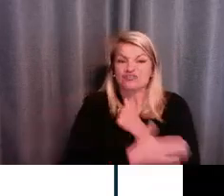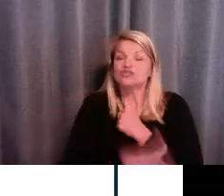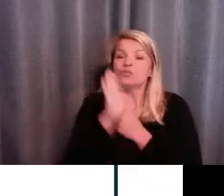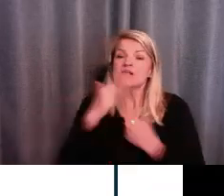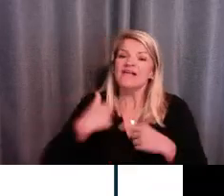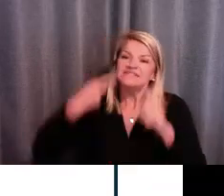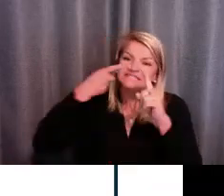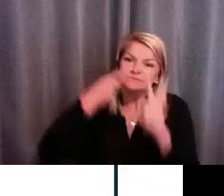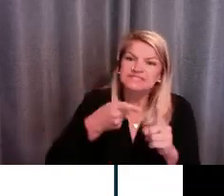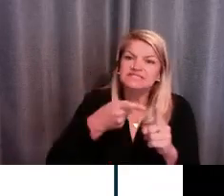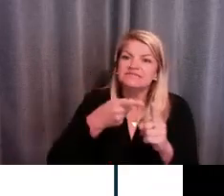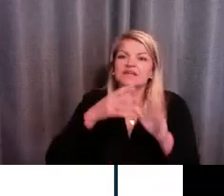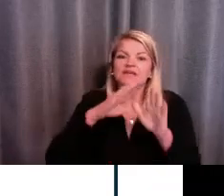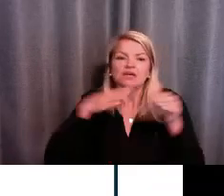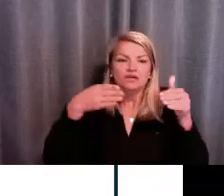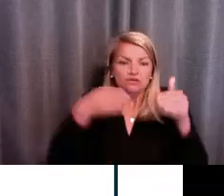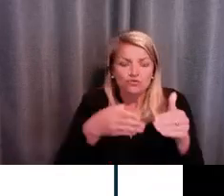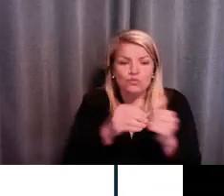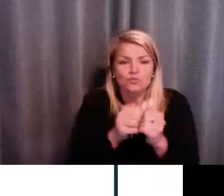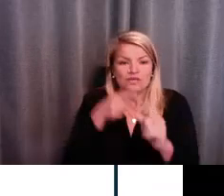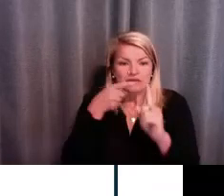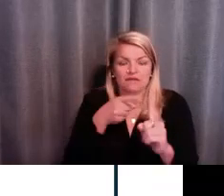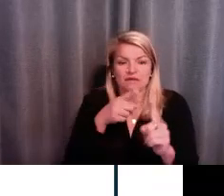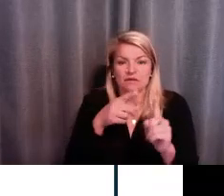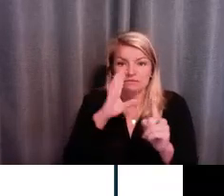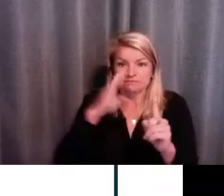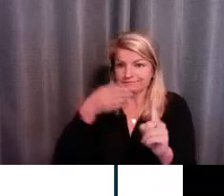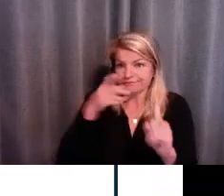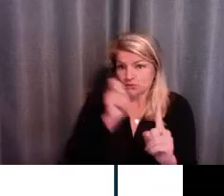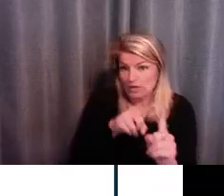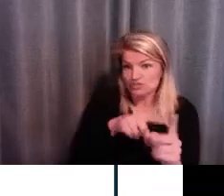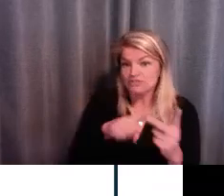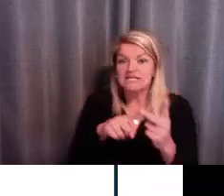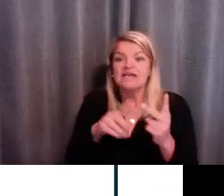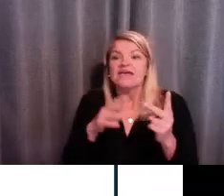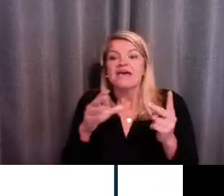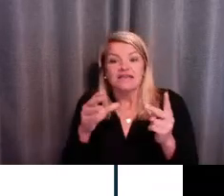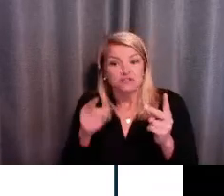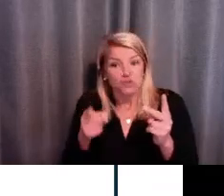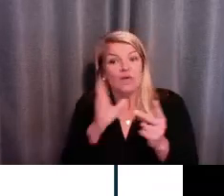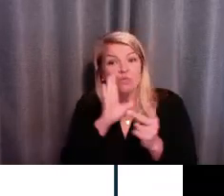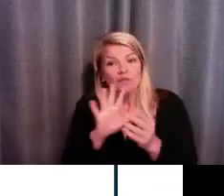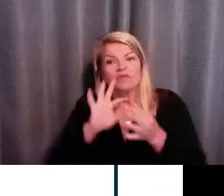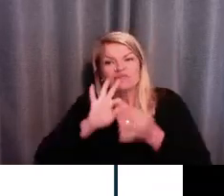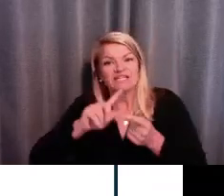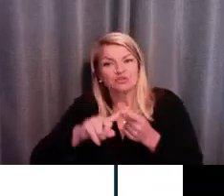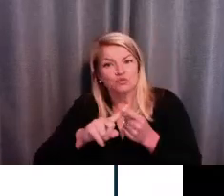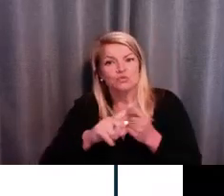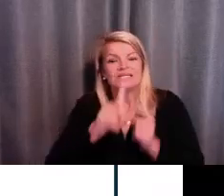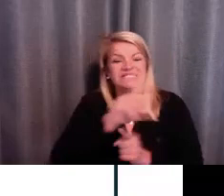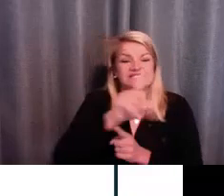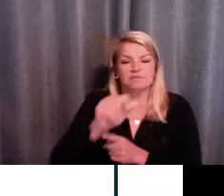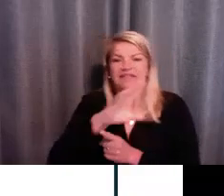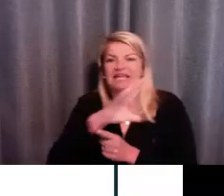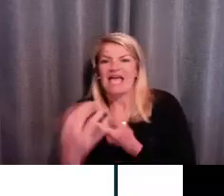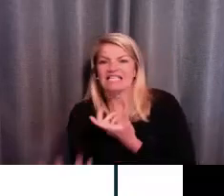focus on questions on the key assessments or interviews on disability and inclusion. The other